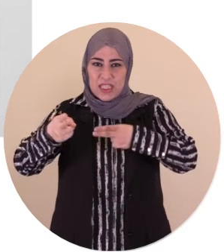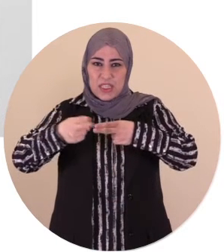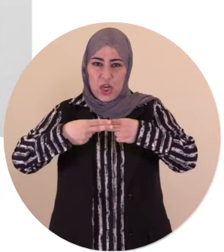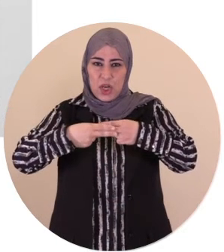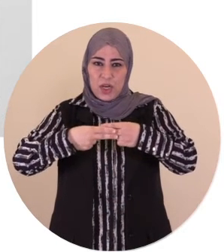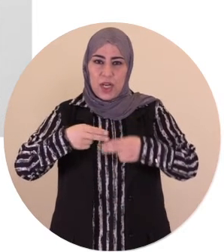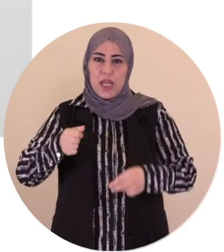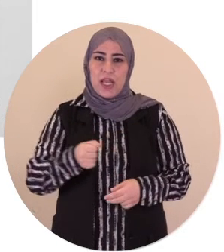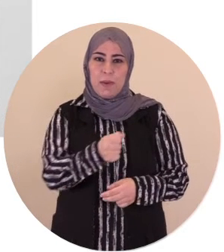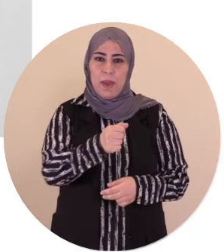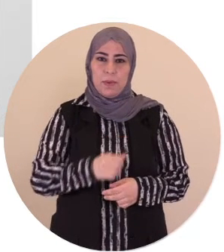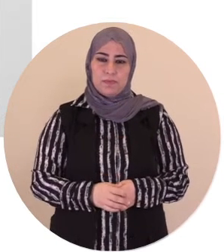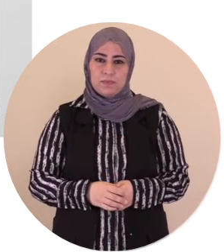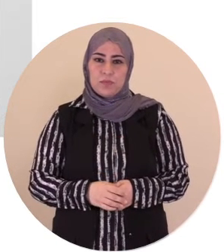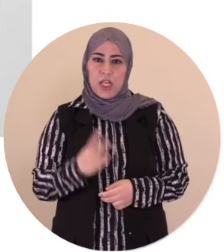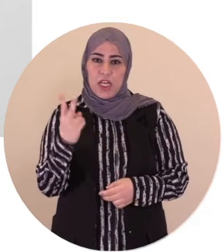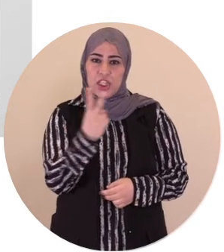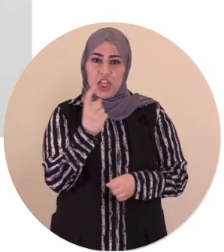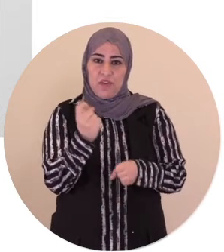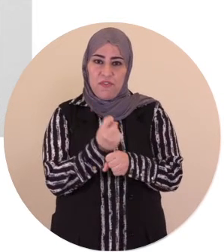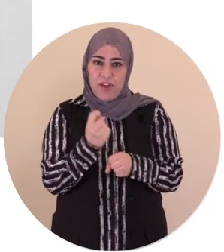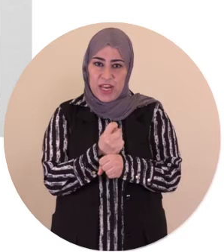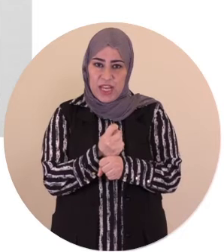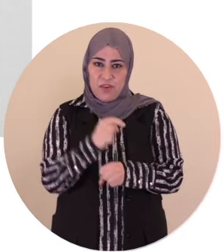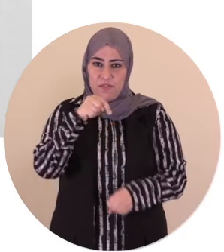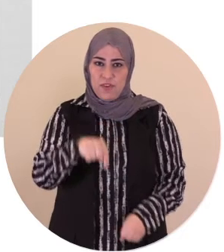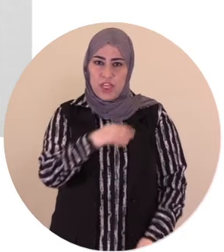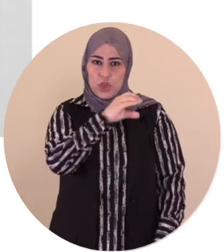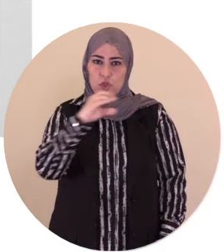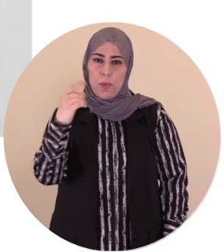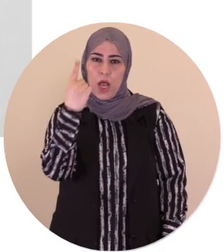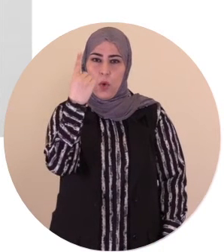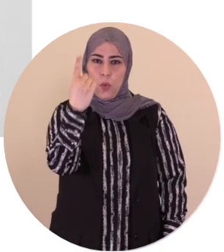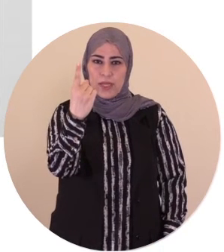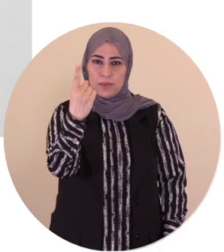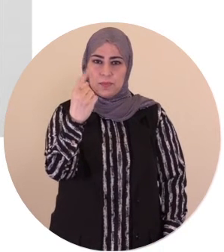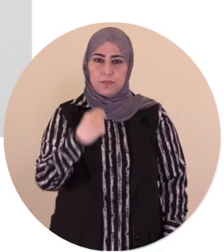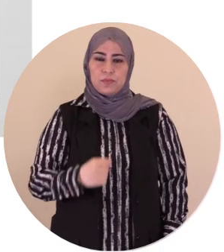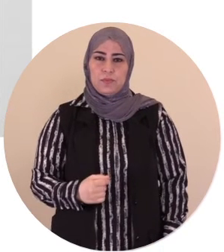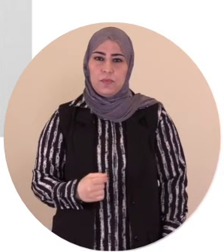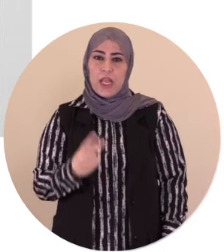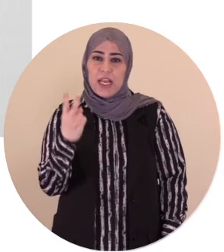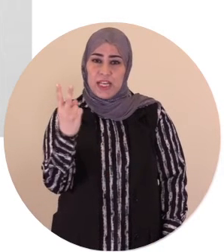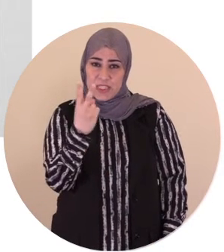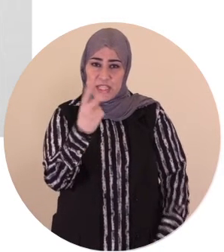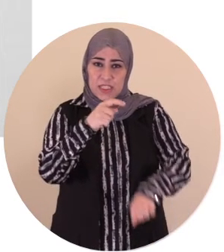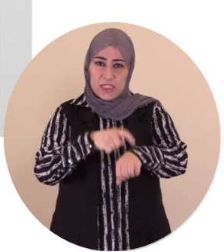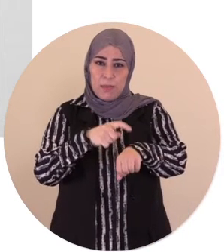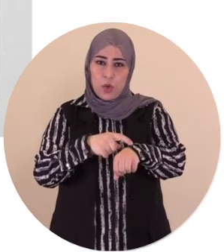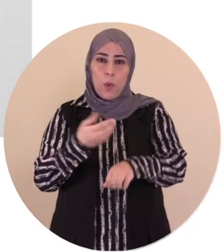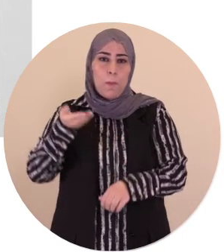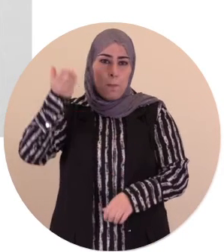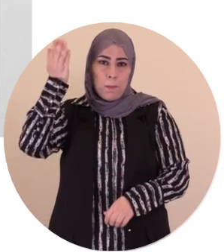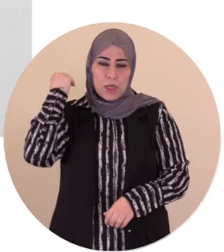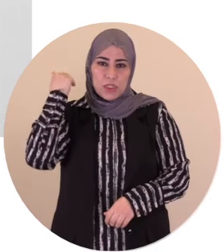these two actions in one sentence and show whoever is listening or reading what